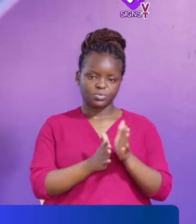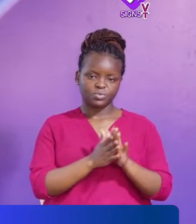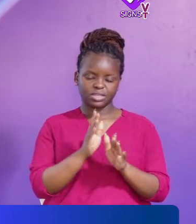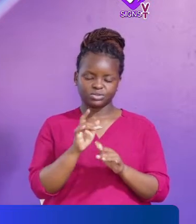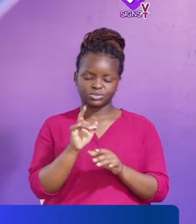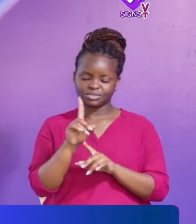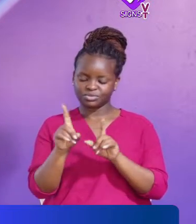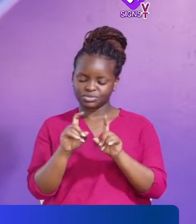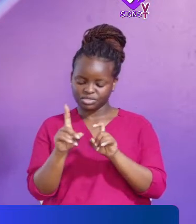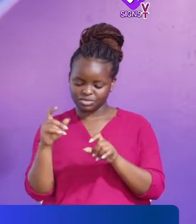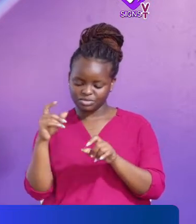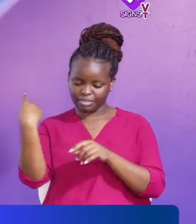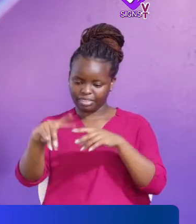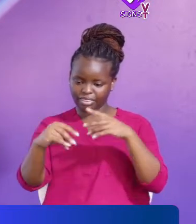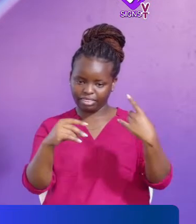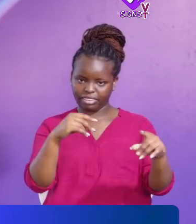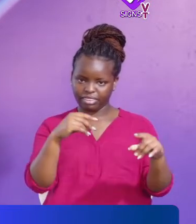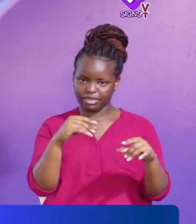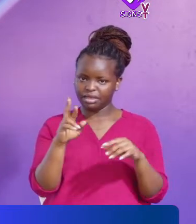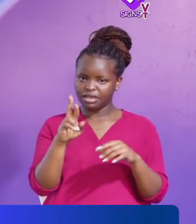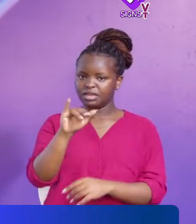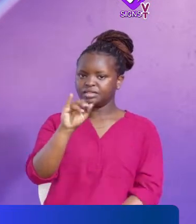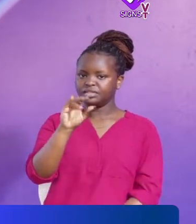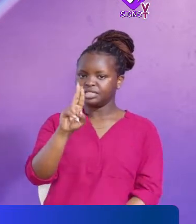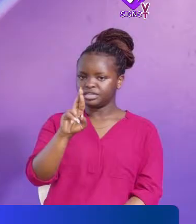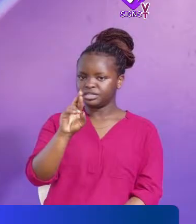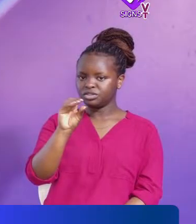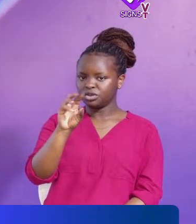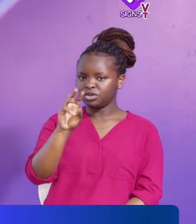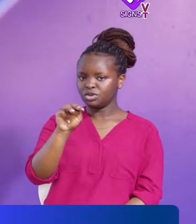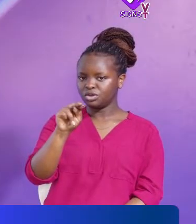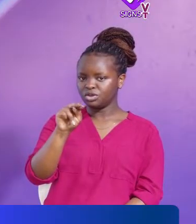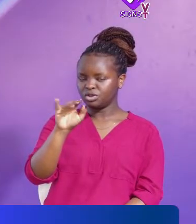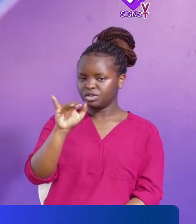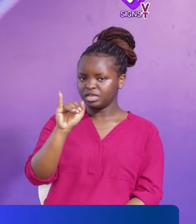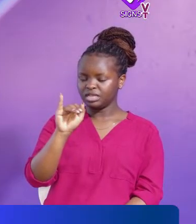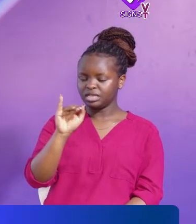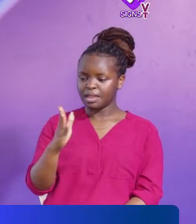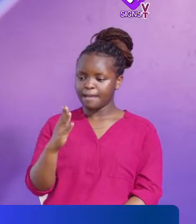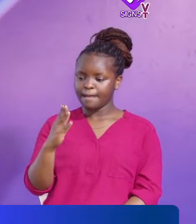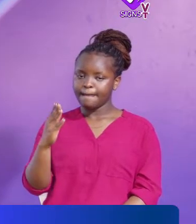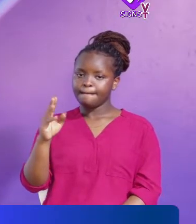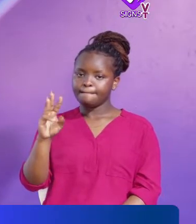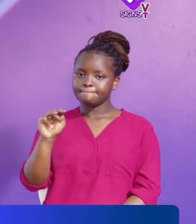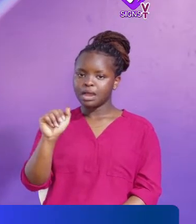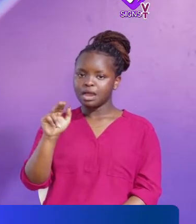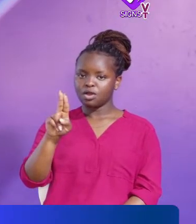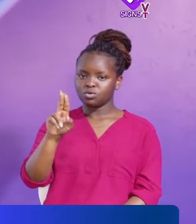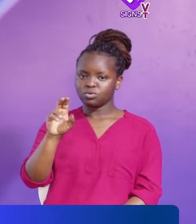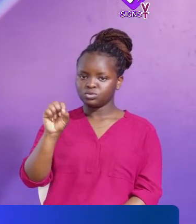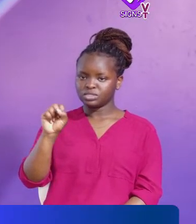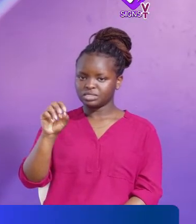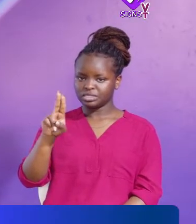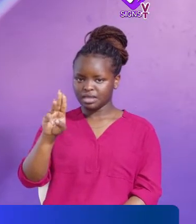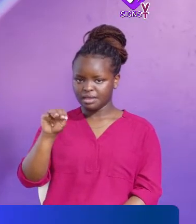Yeah. Rironi Mau Summit Yeah. was given to a French firm, isn't it? Yeah. Under Uhuru administration.